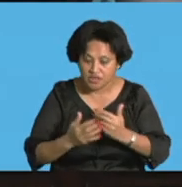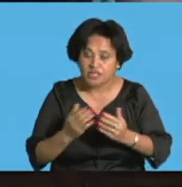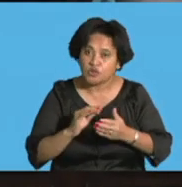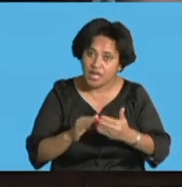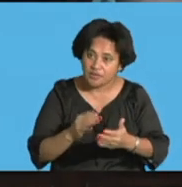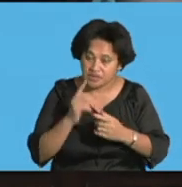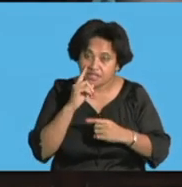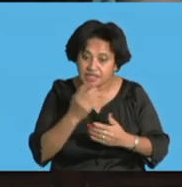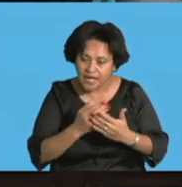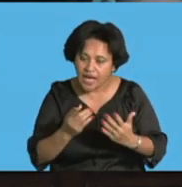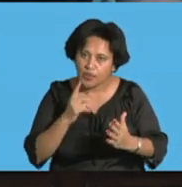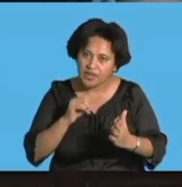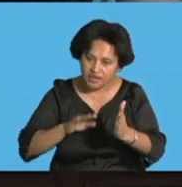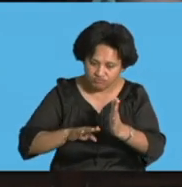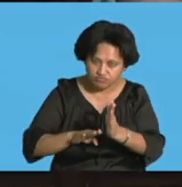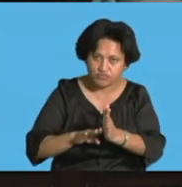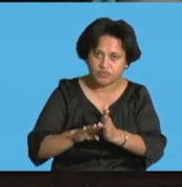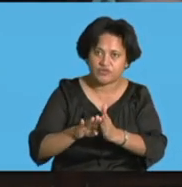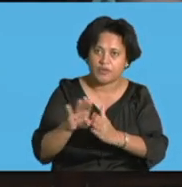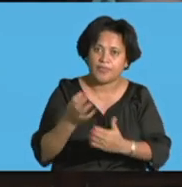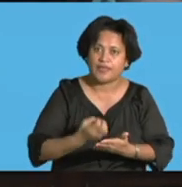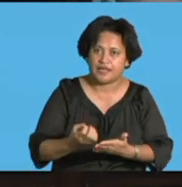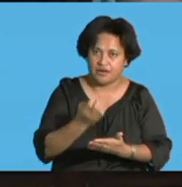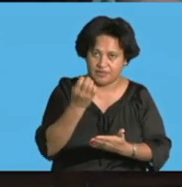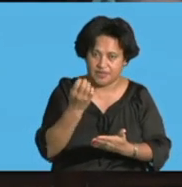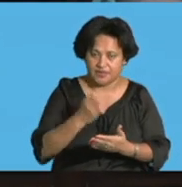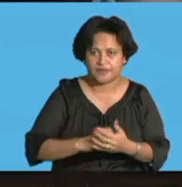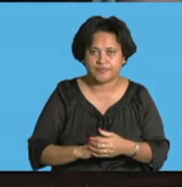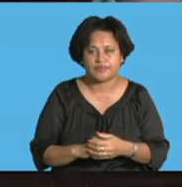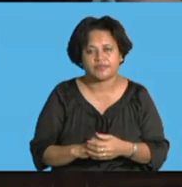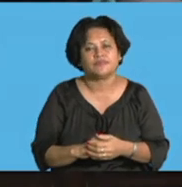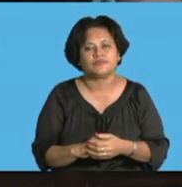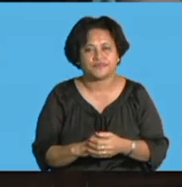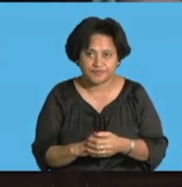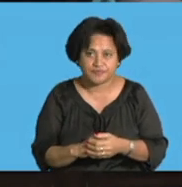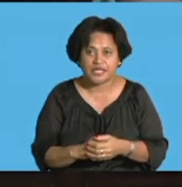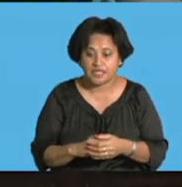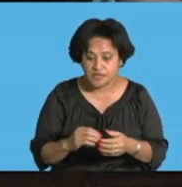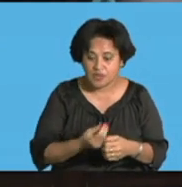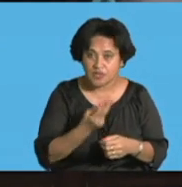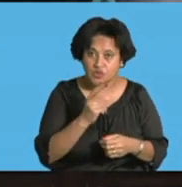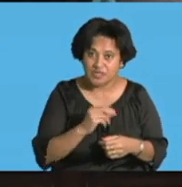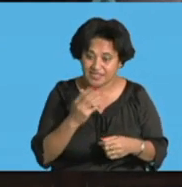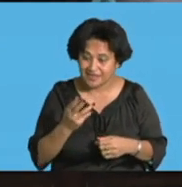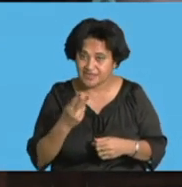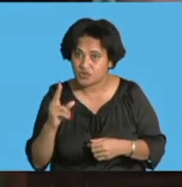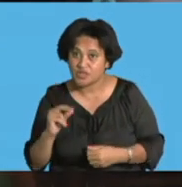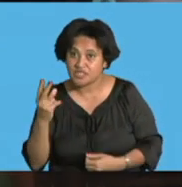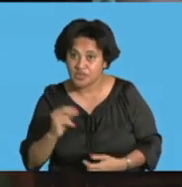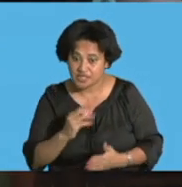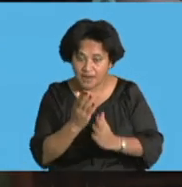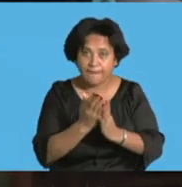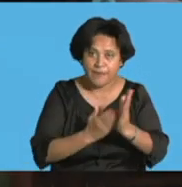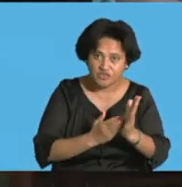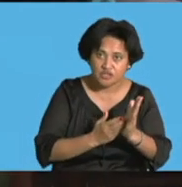our decade of positive economic growth. Mr. Speaker, sir, the 2019-2020 budget